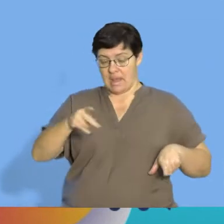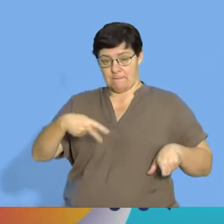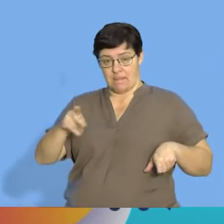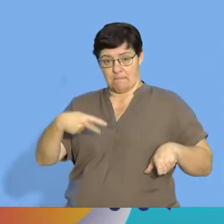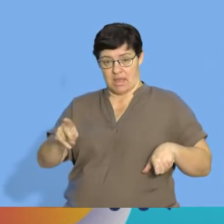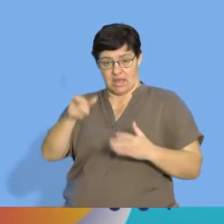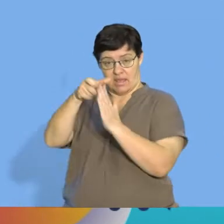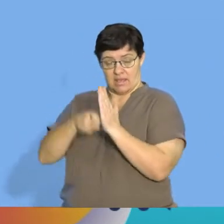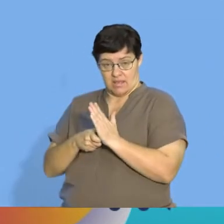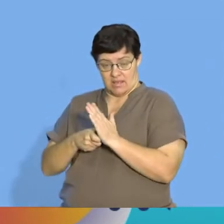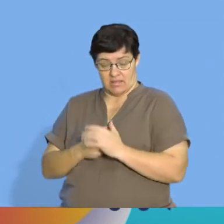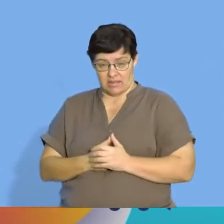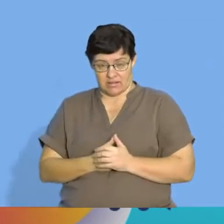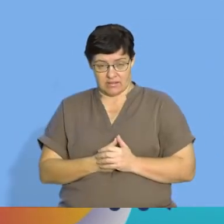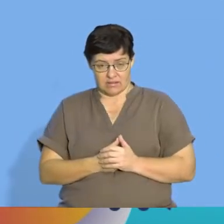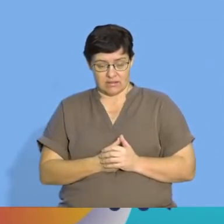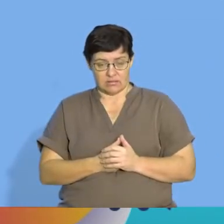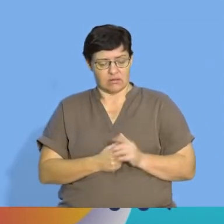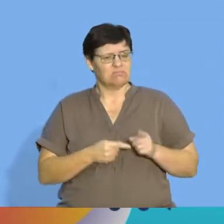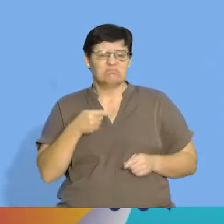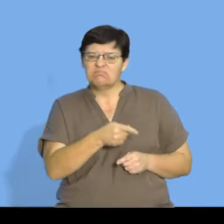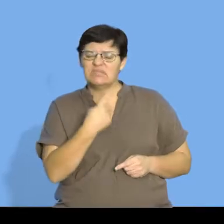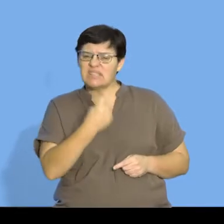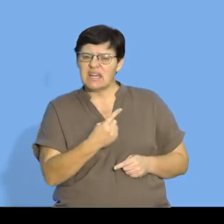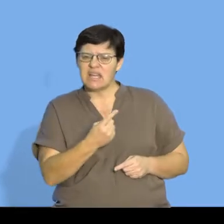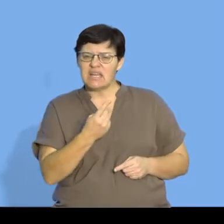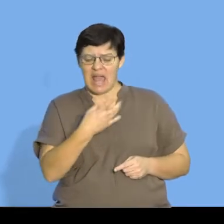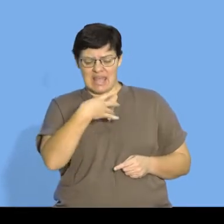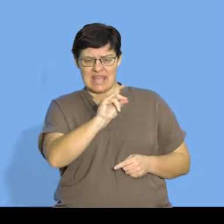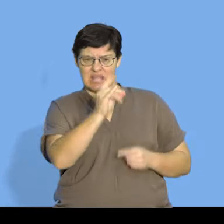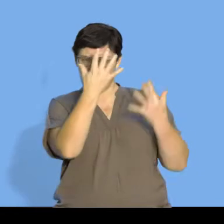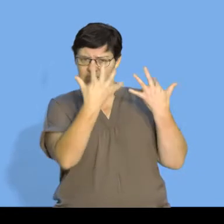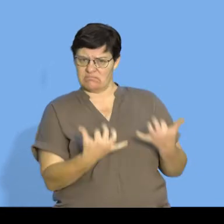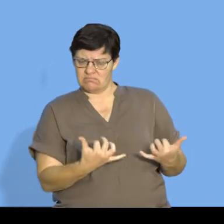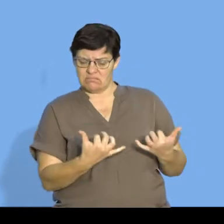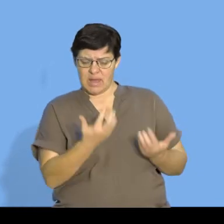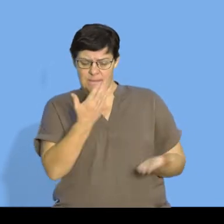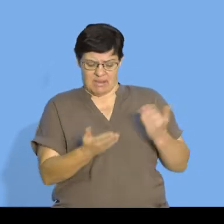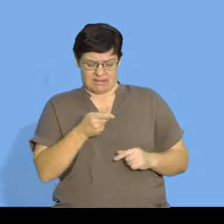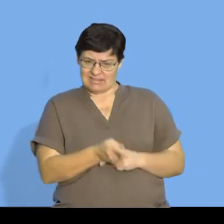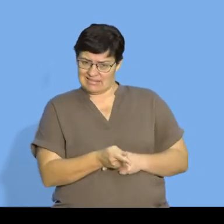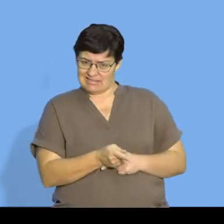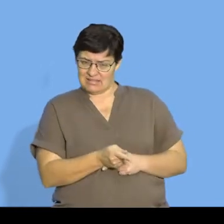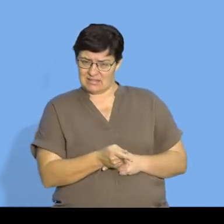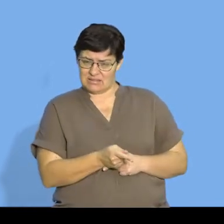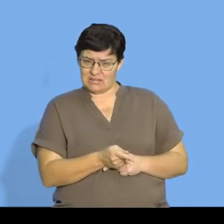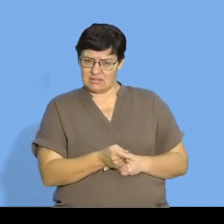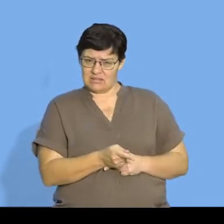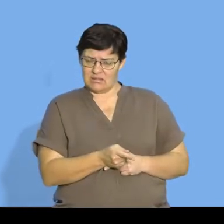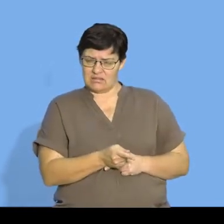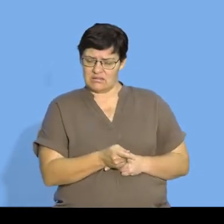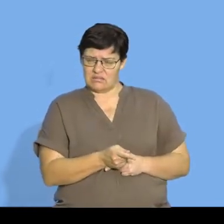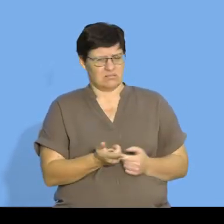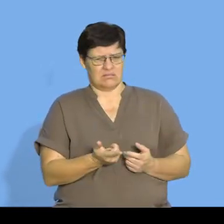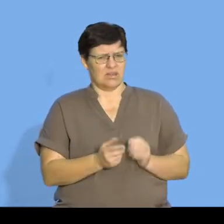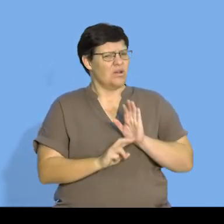payments. Now, this statement says, the balance on the cash budget, right, so we're talking about the cash budget, but it